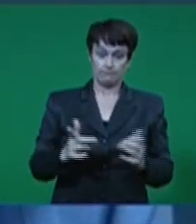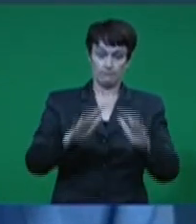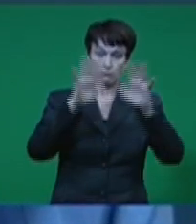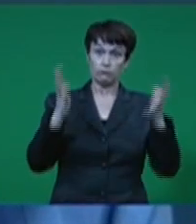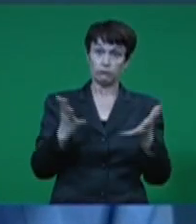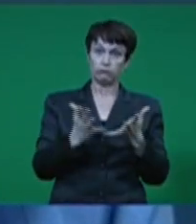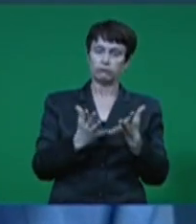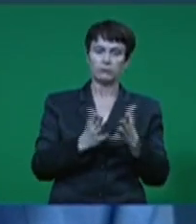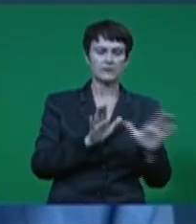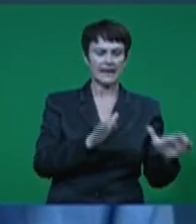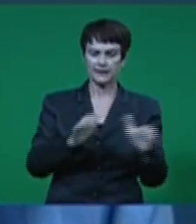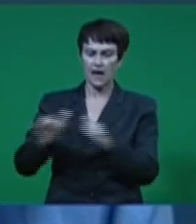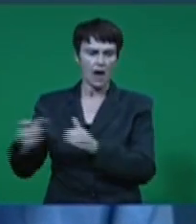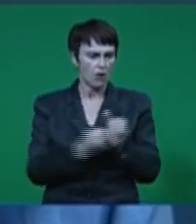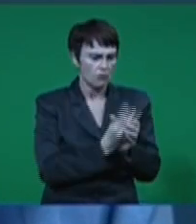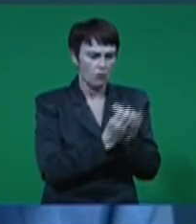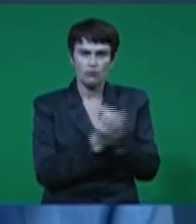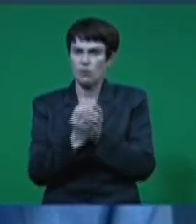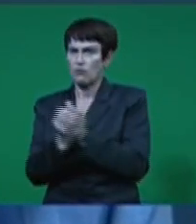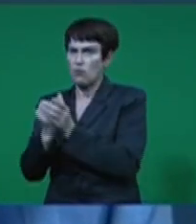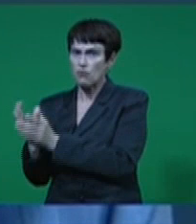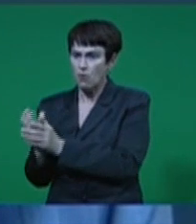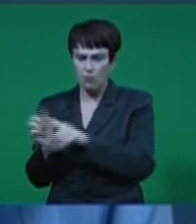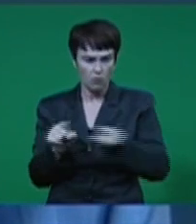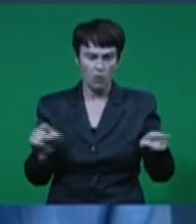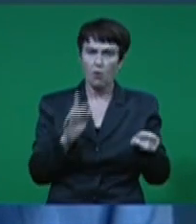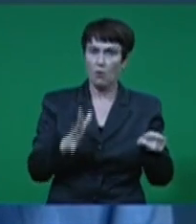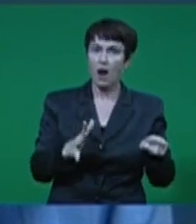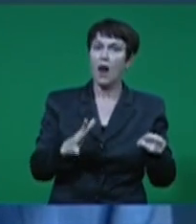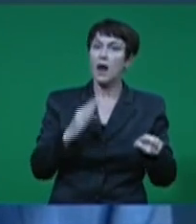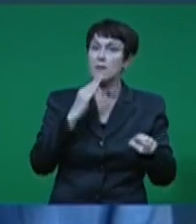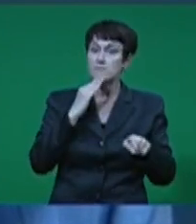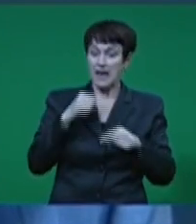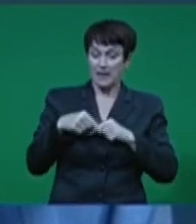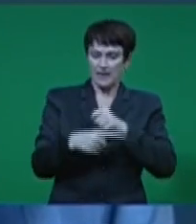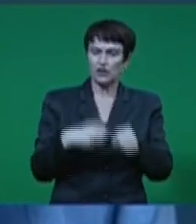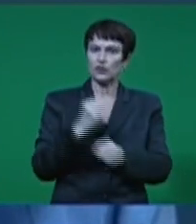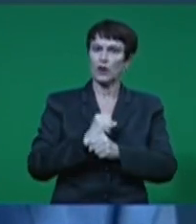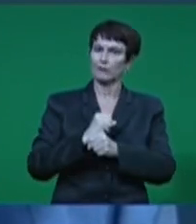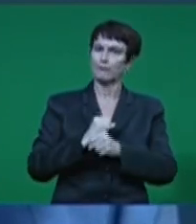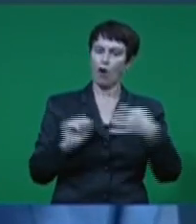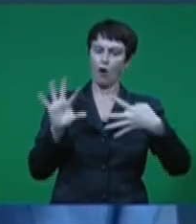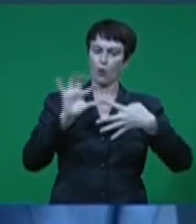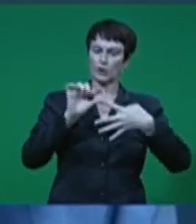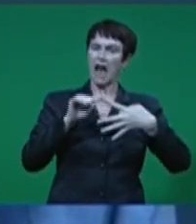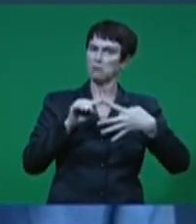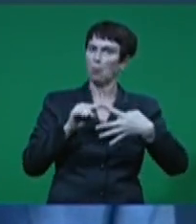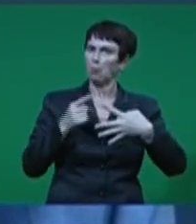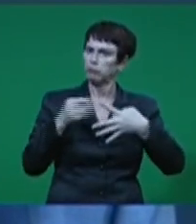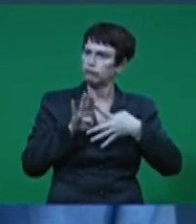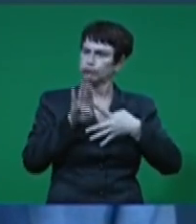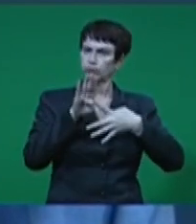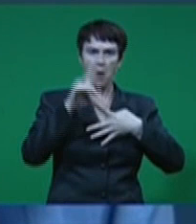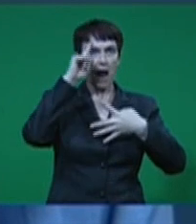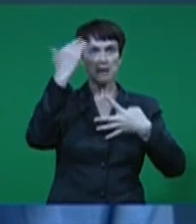performances and a more robust terms of trade in the first quarter of this year. Despite rising oil